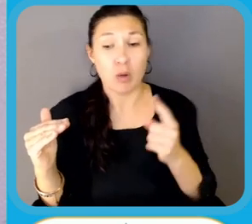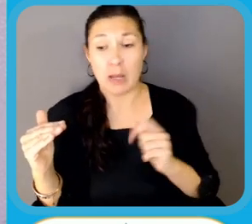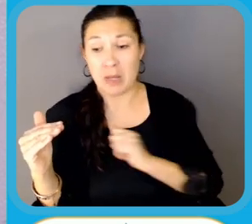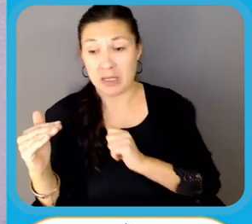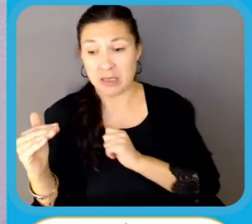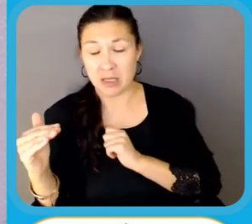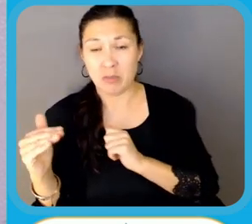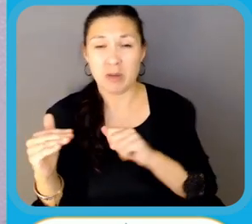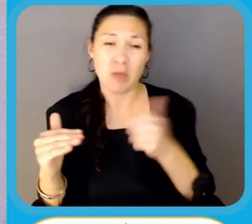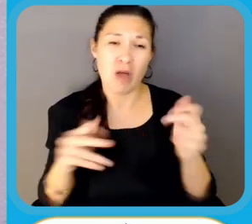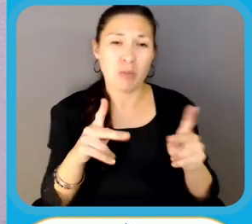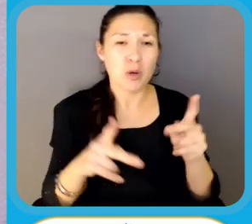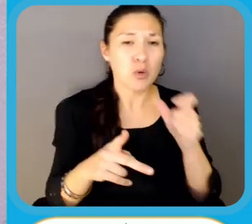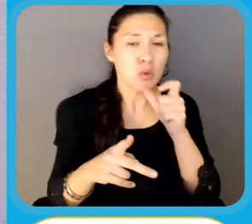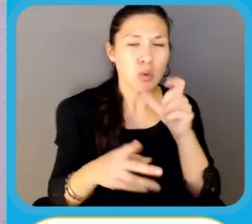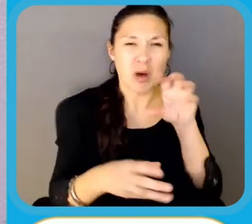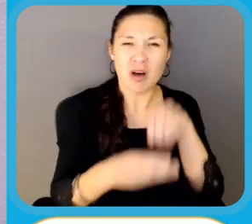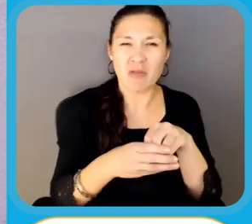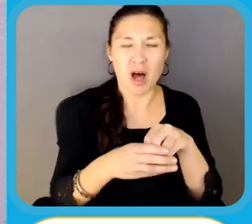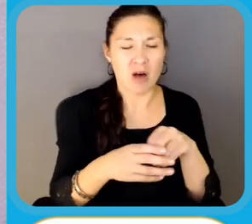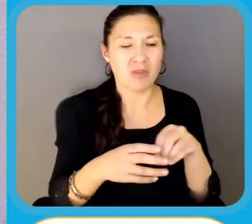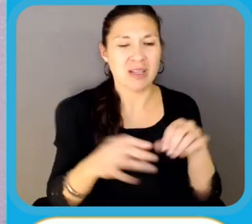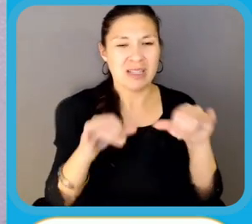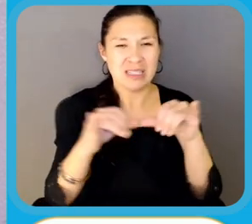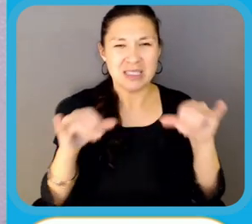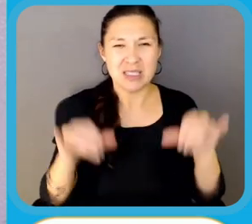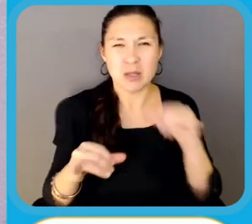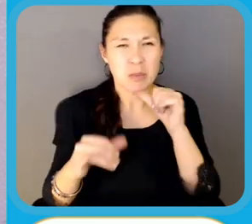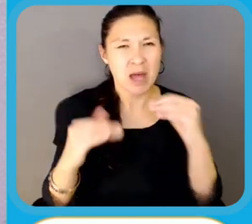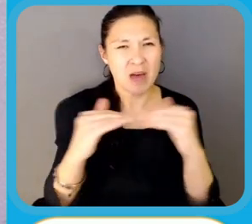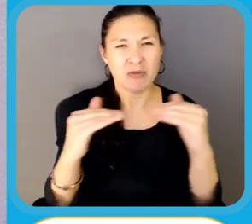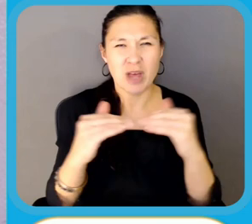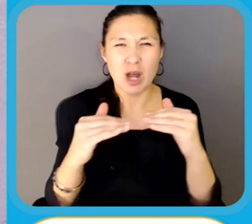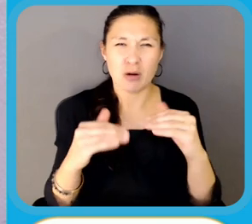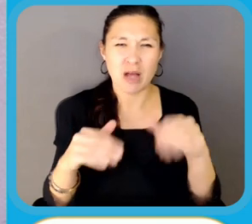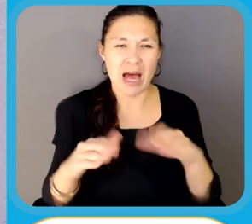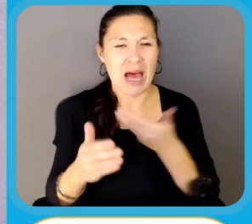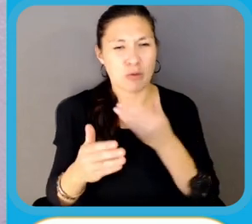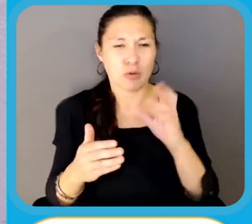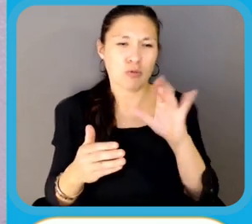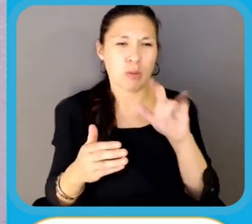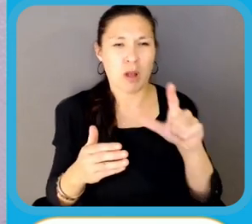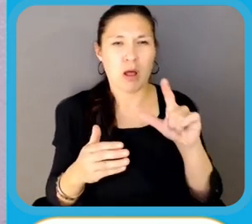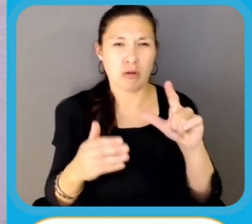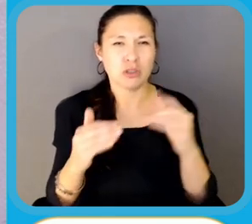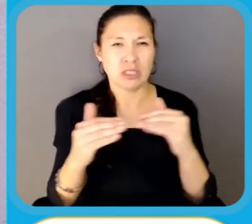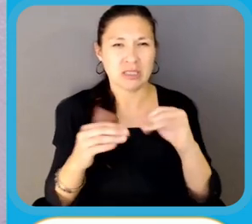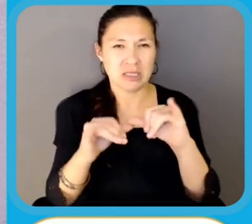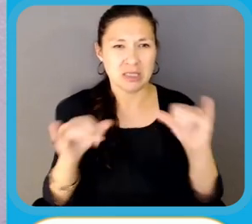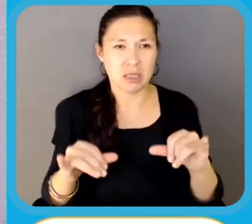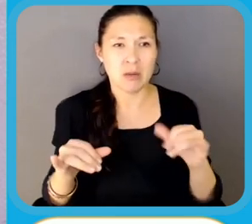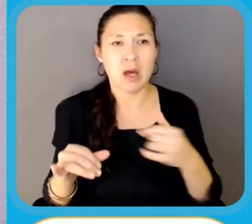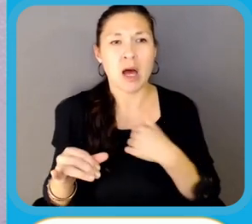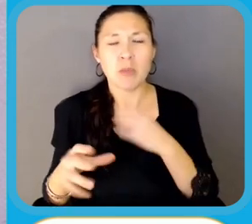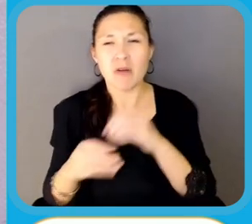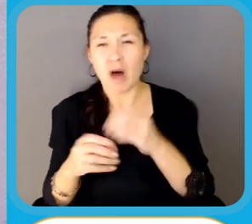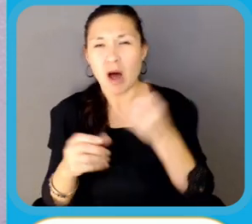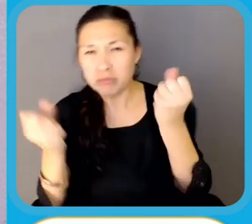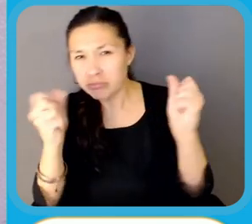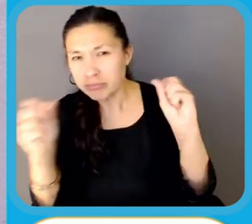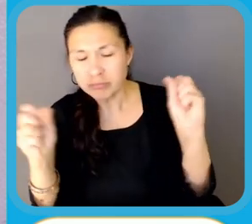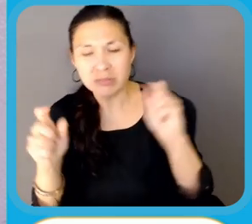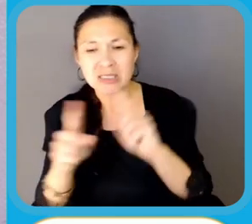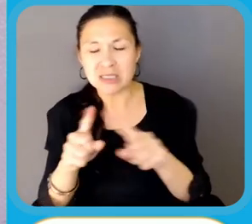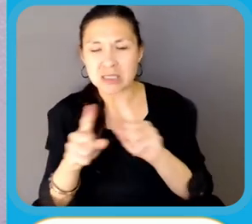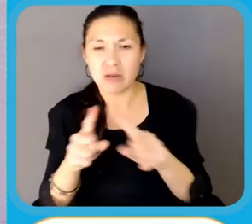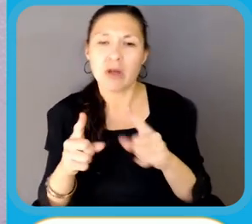entangled in the unfair criminal justice system. I joined movements and campaigns, both state and federal, for a just and equitable system for